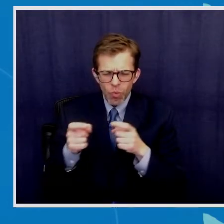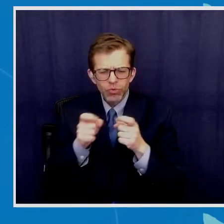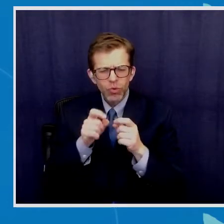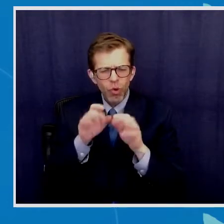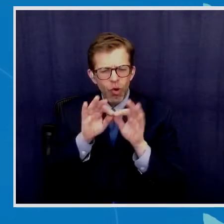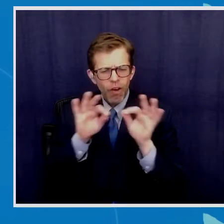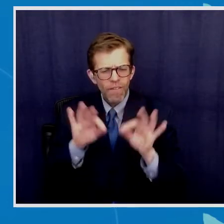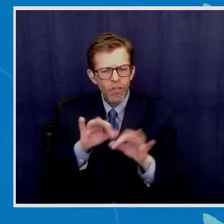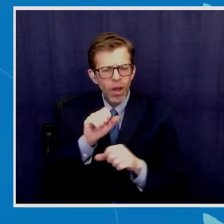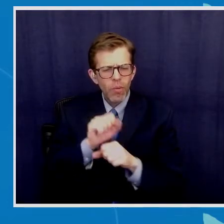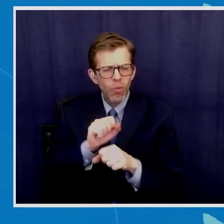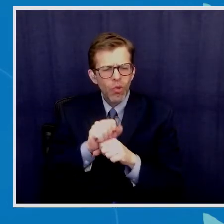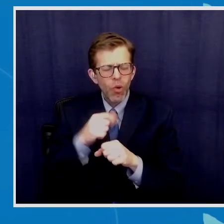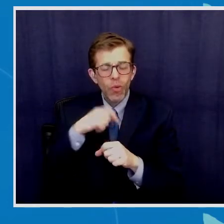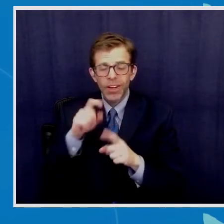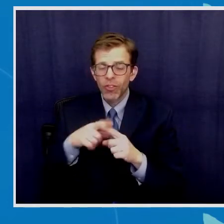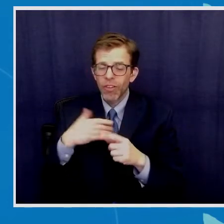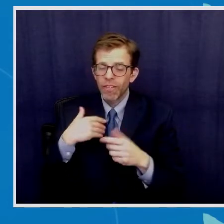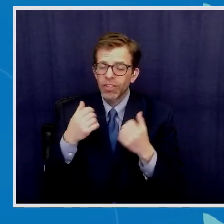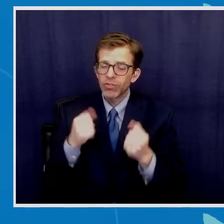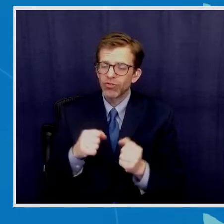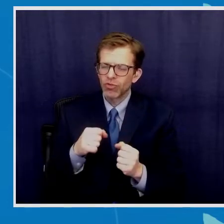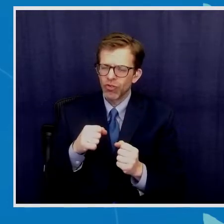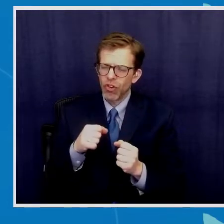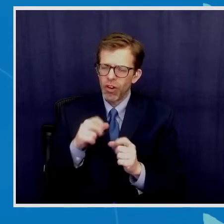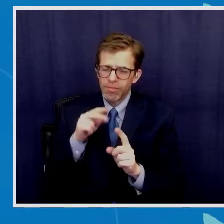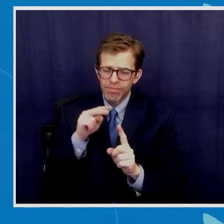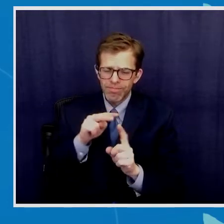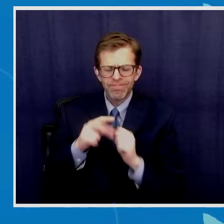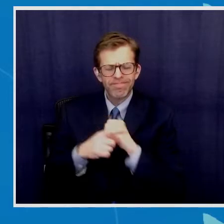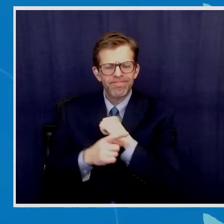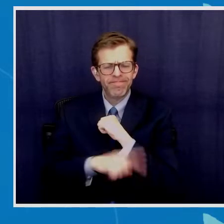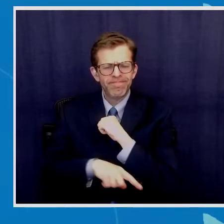have strong enforcement.